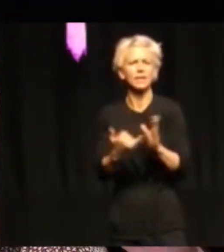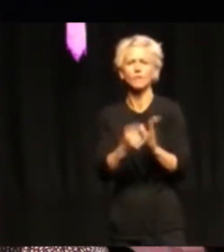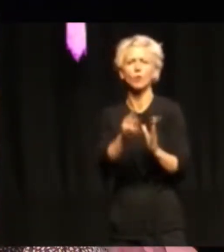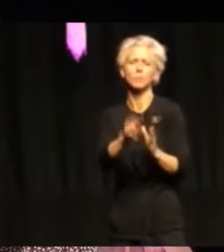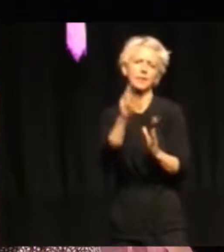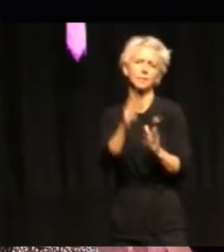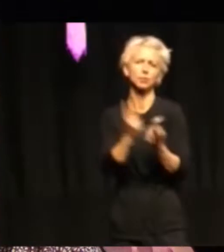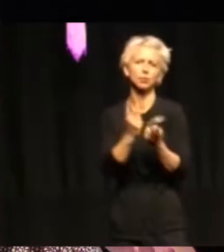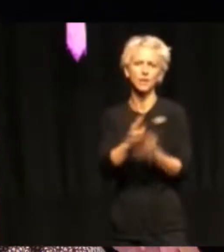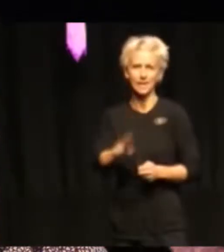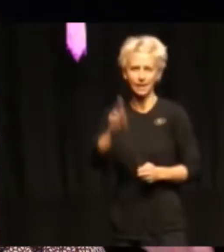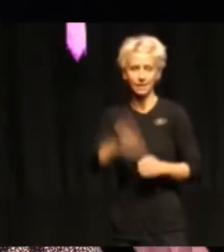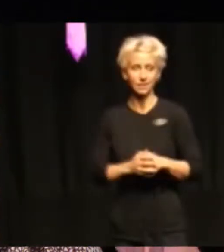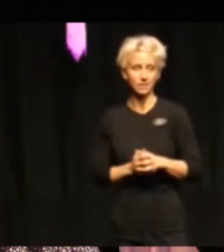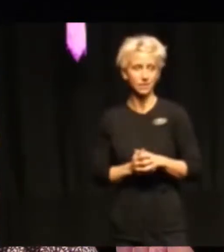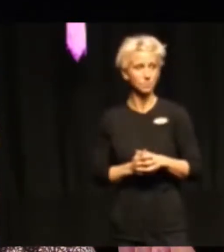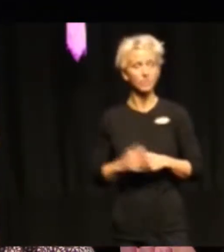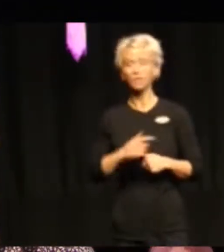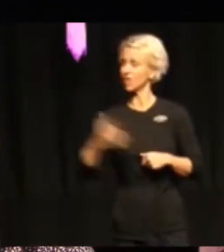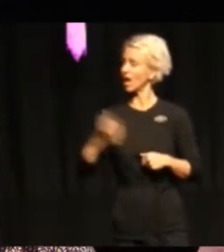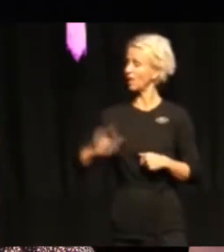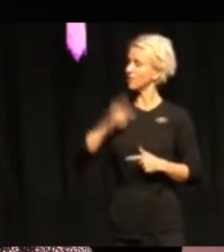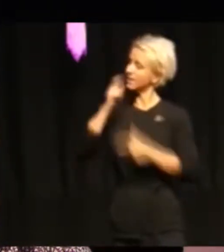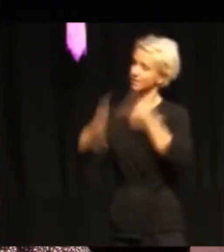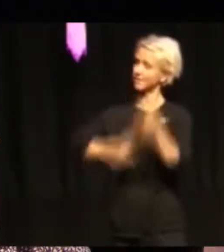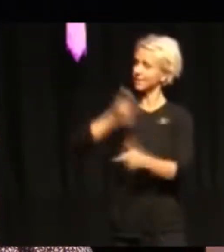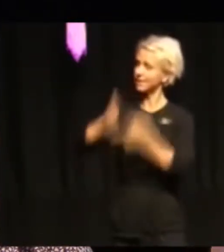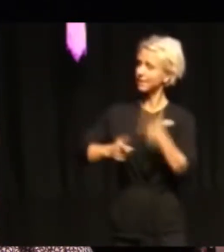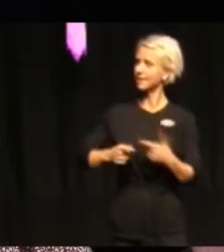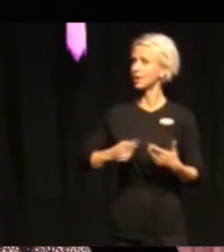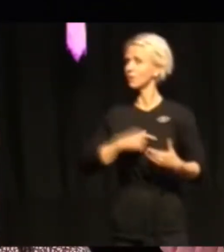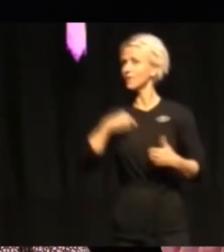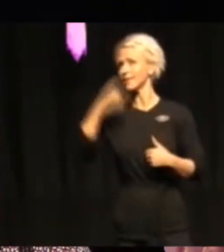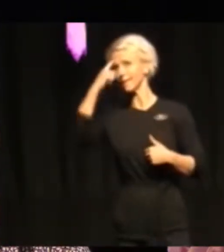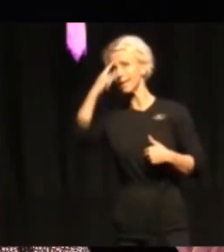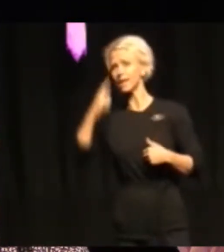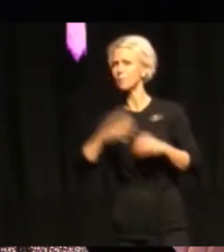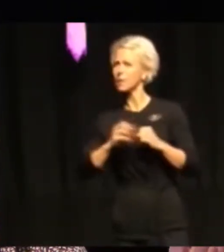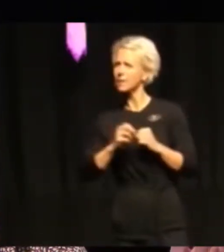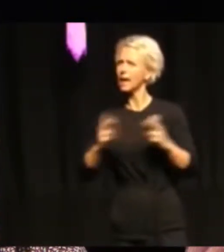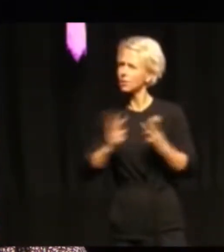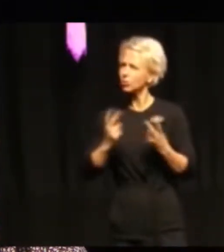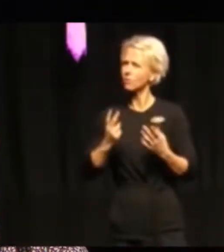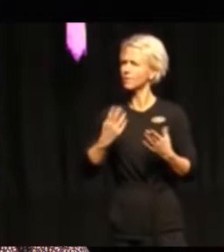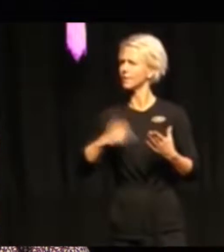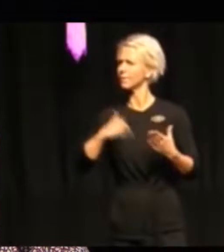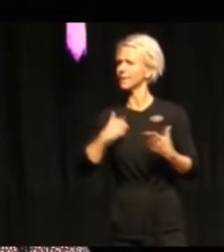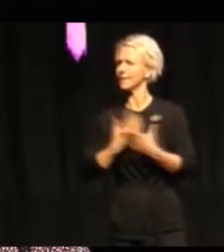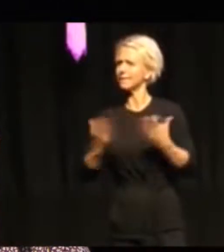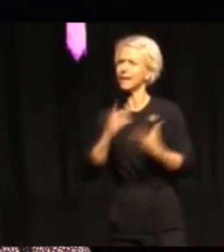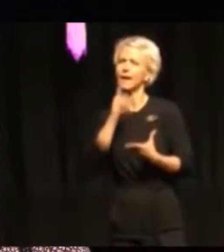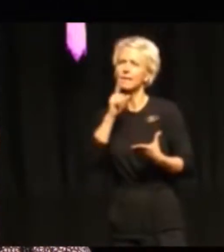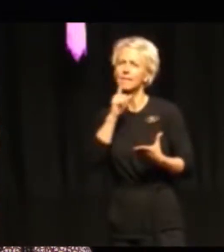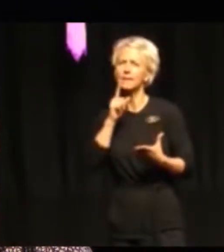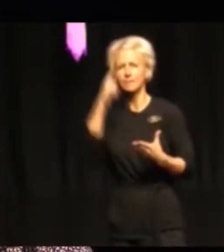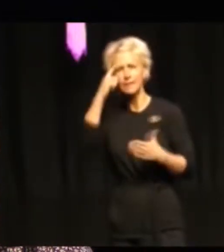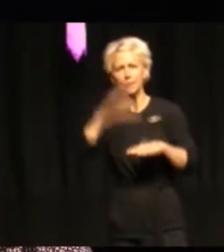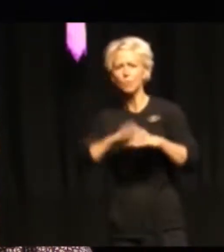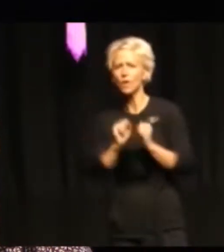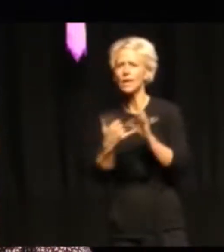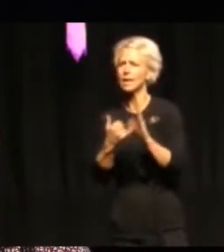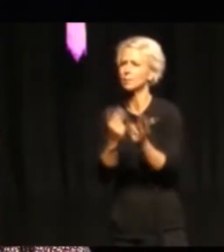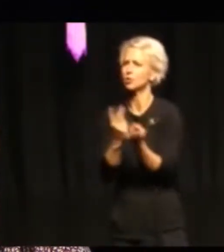It is something that we exercise every day, but never really, perhaps not always think about as rights. And as you